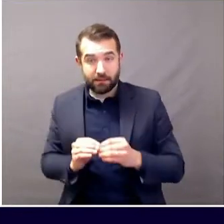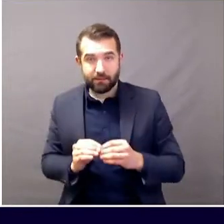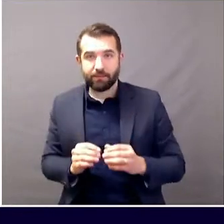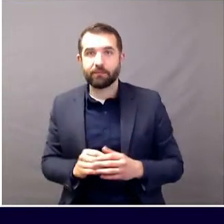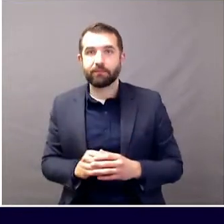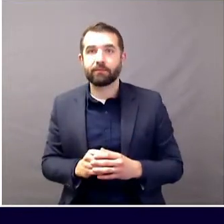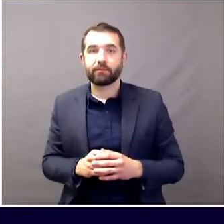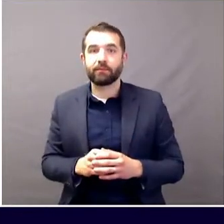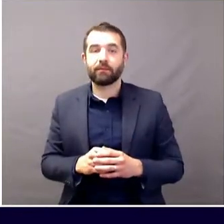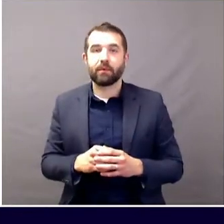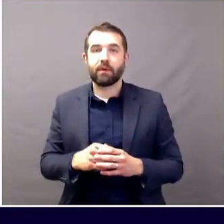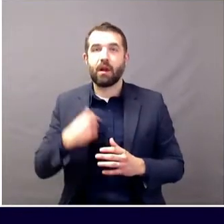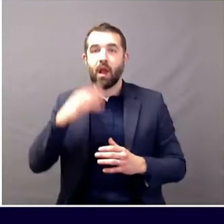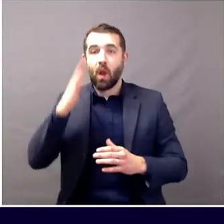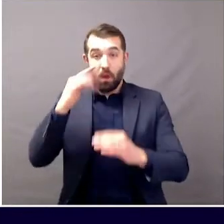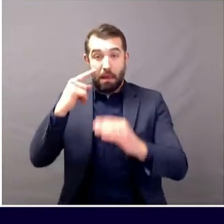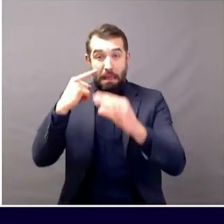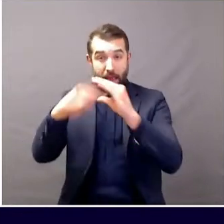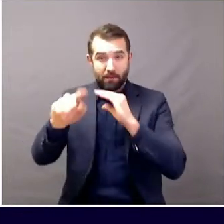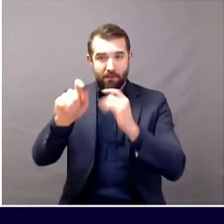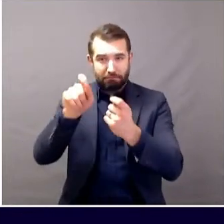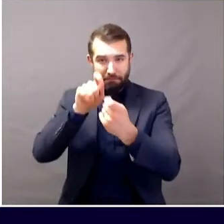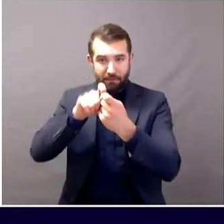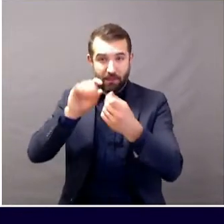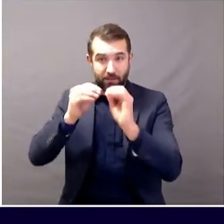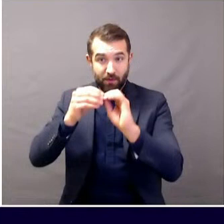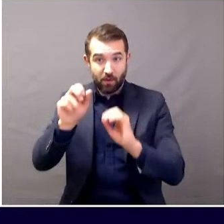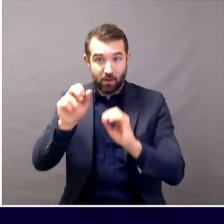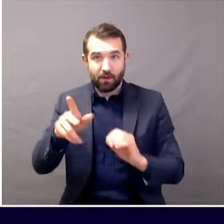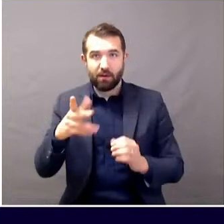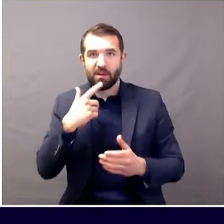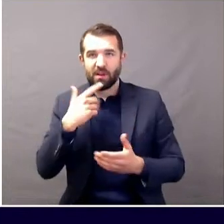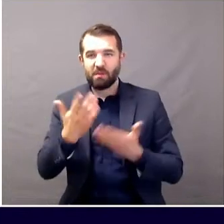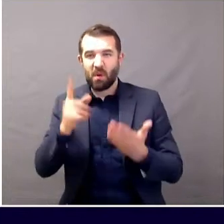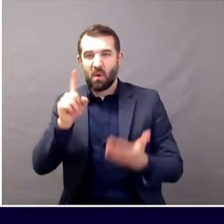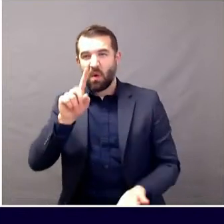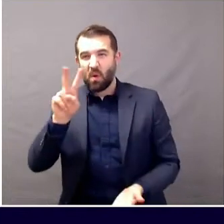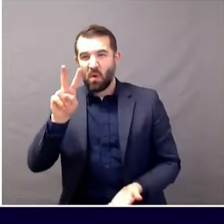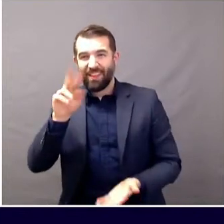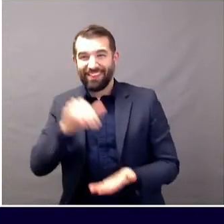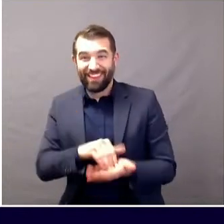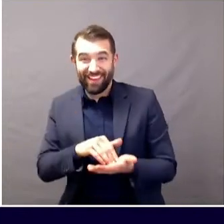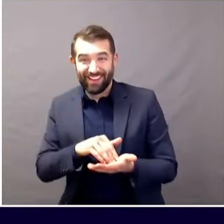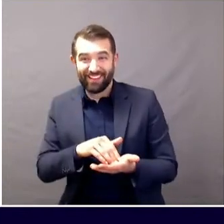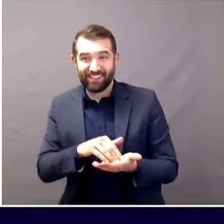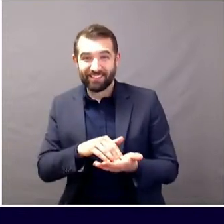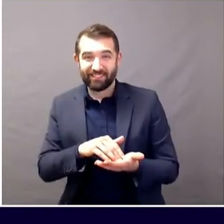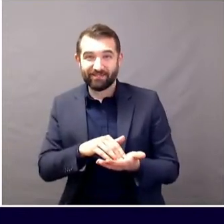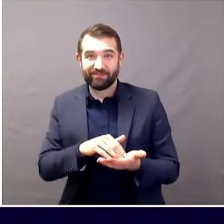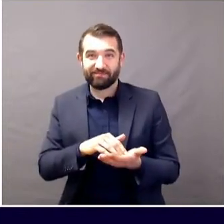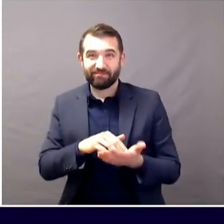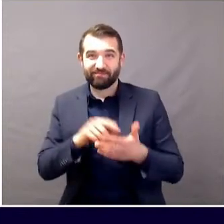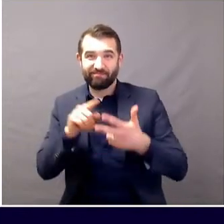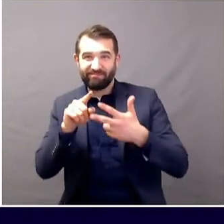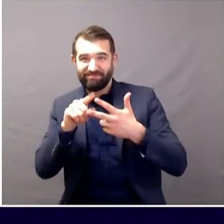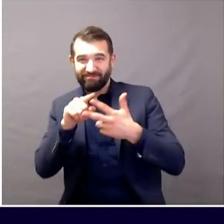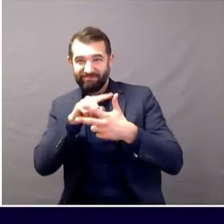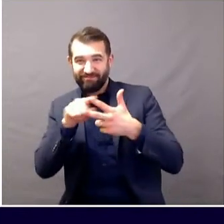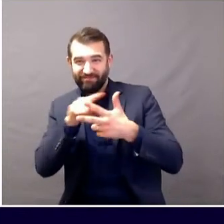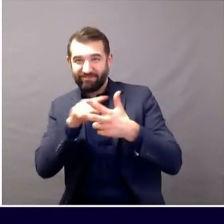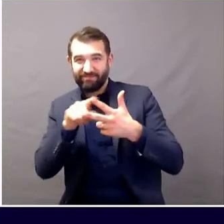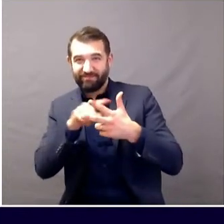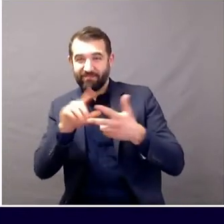exact number. It's on the order of a couple thousand doses, though. That's between week 2 and week 3. And again, we'll get you the exact number in just a